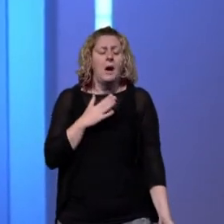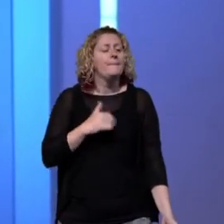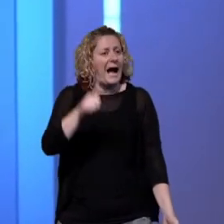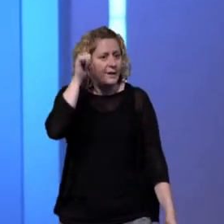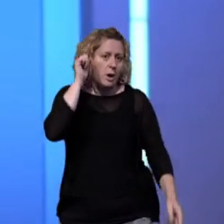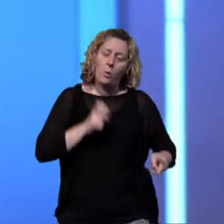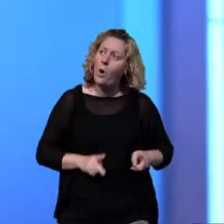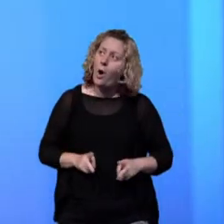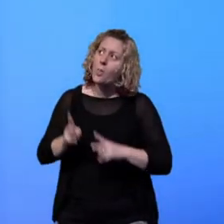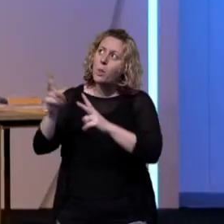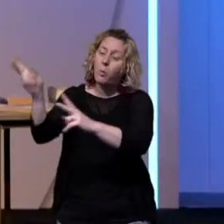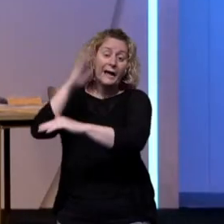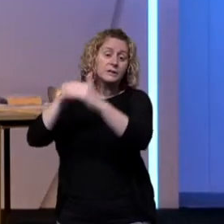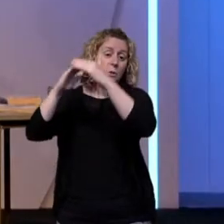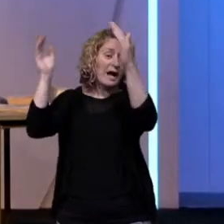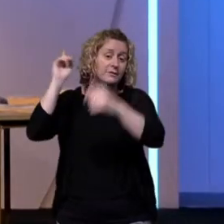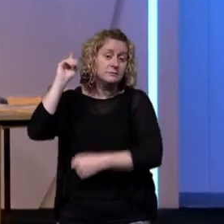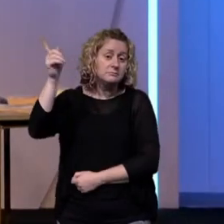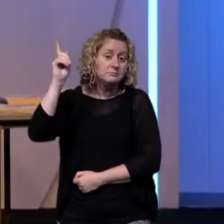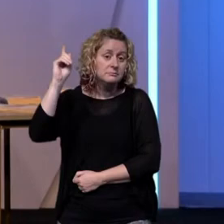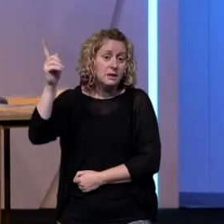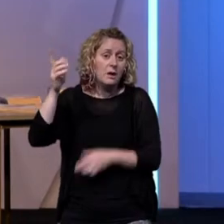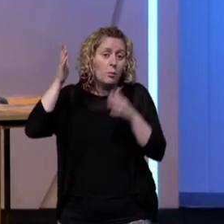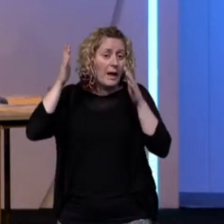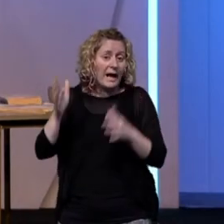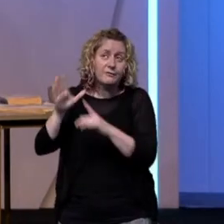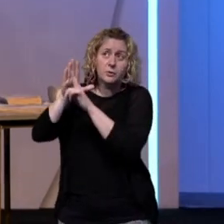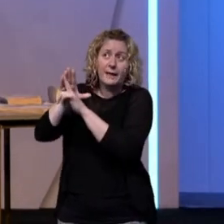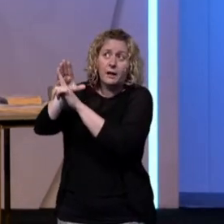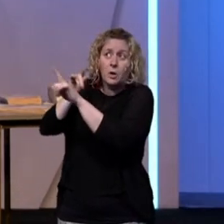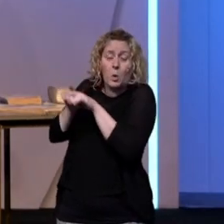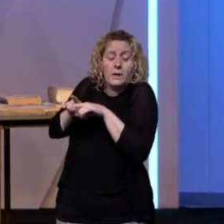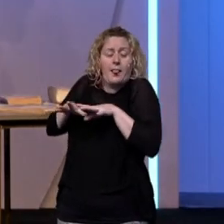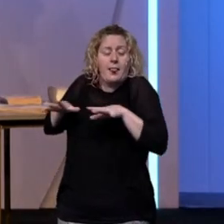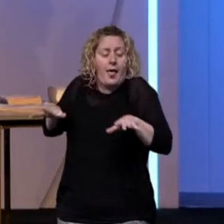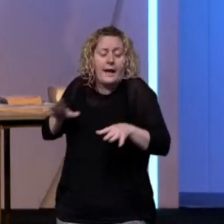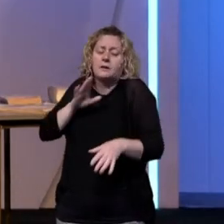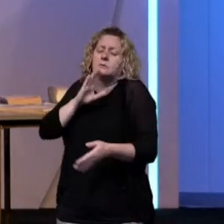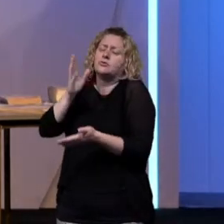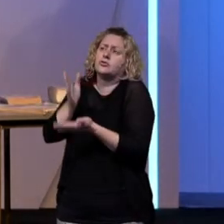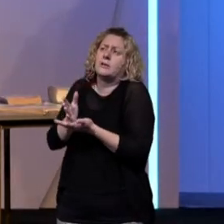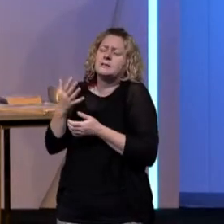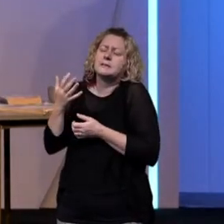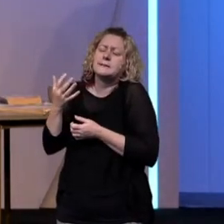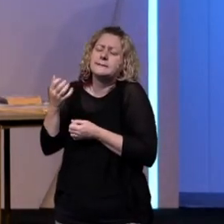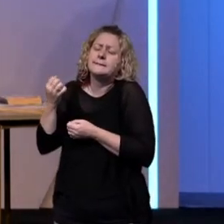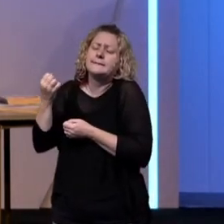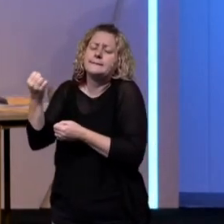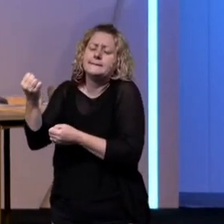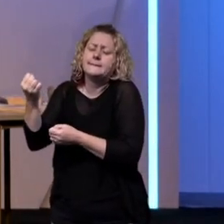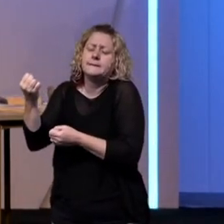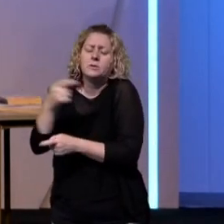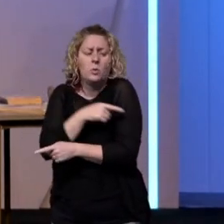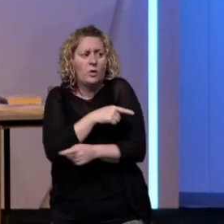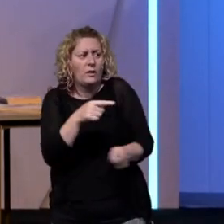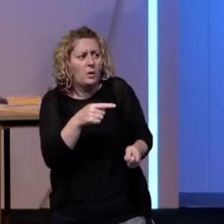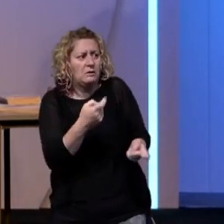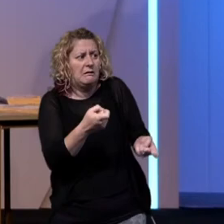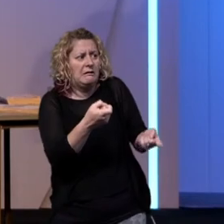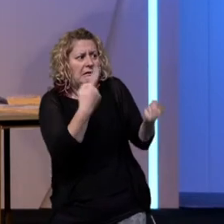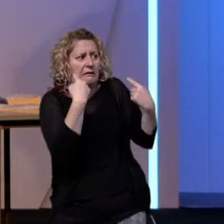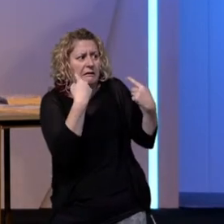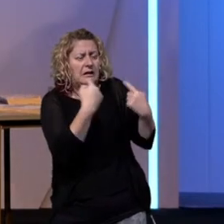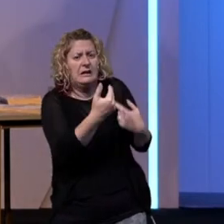we've got to be godly. And we've got to trust him if we can. And we trust him by not allowing what we don't understand to destroy what